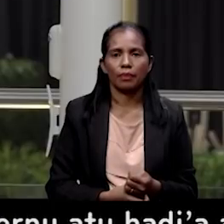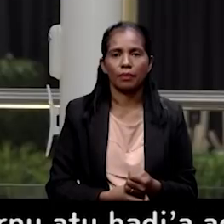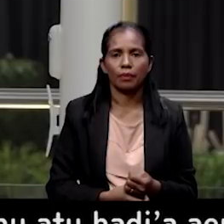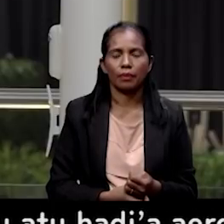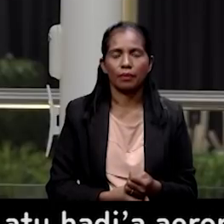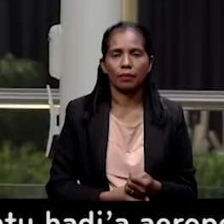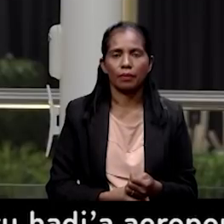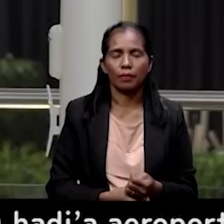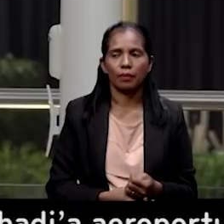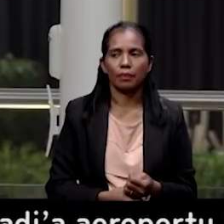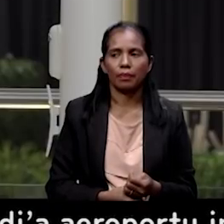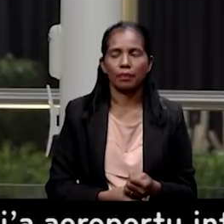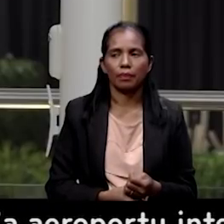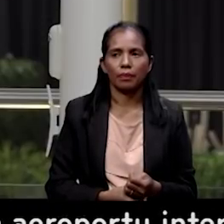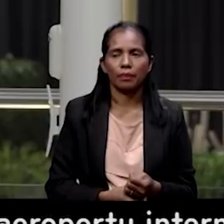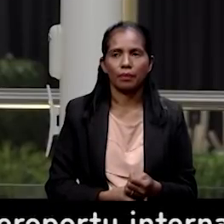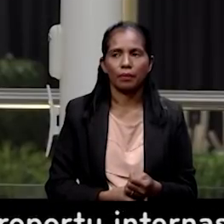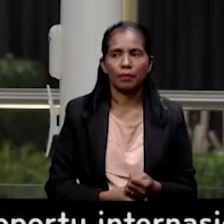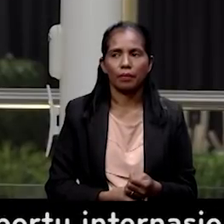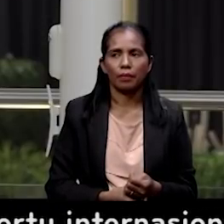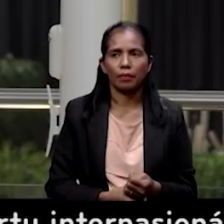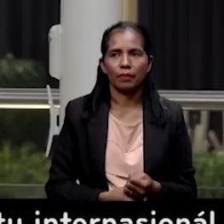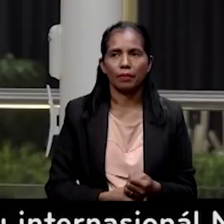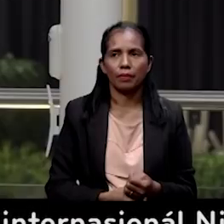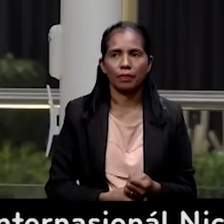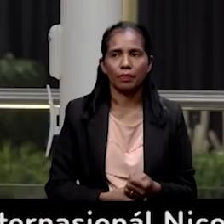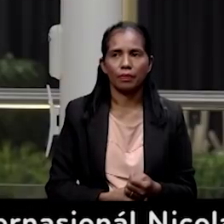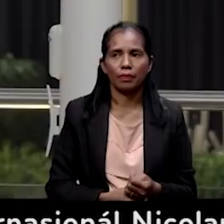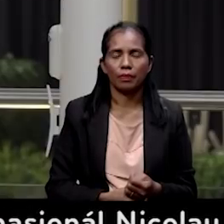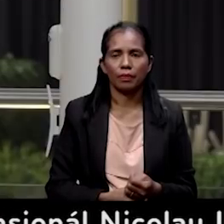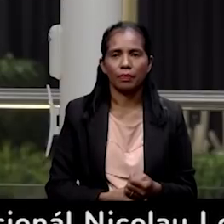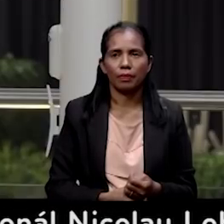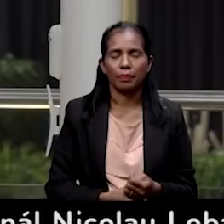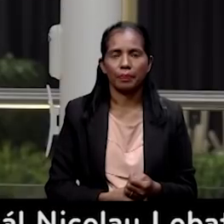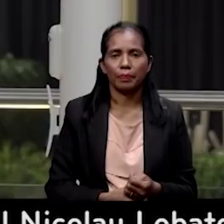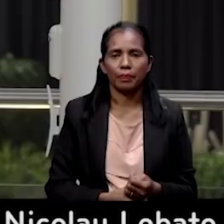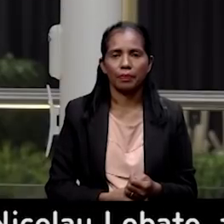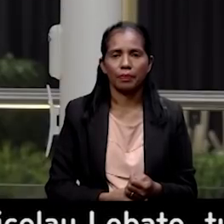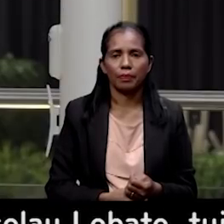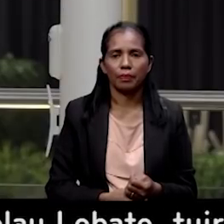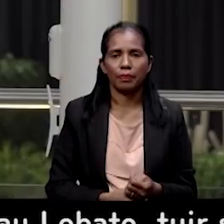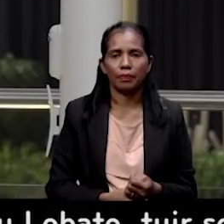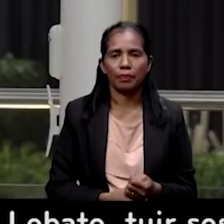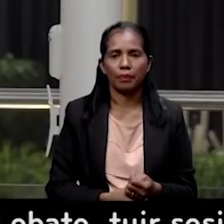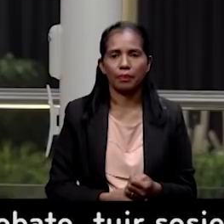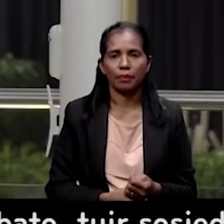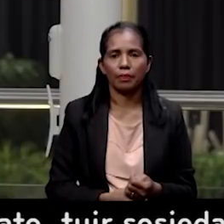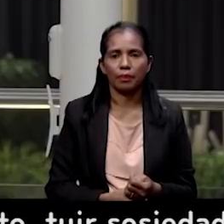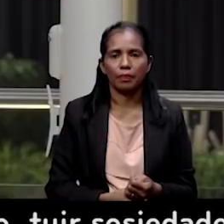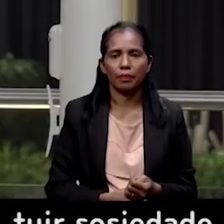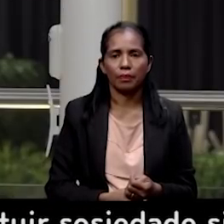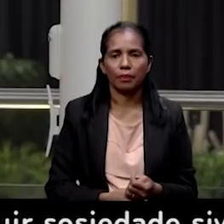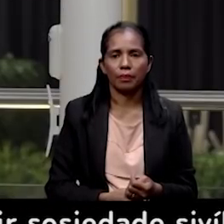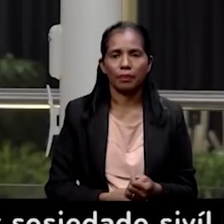community to alleviate its implications. Our expo is a timely opportunity for us to work